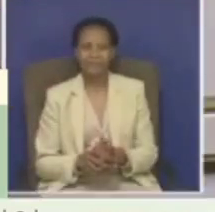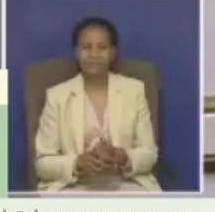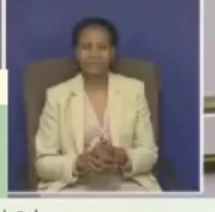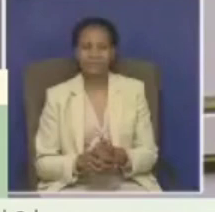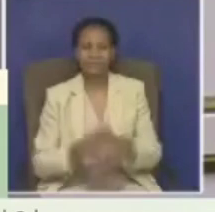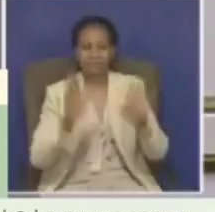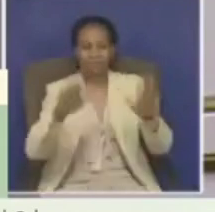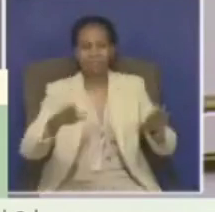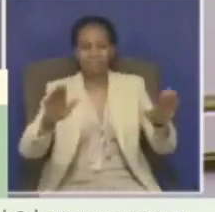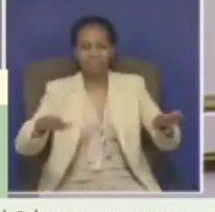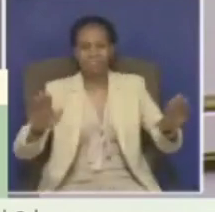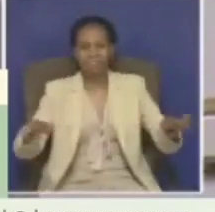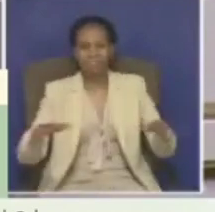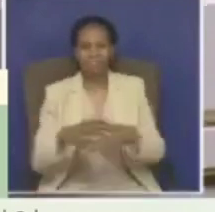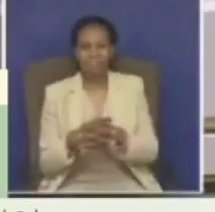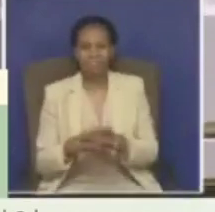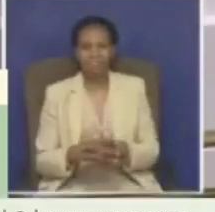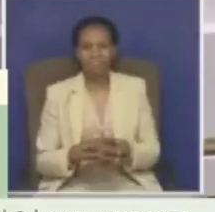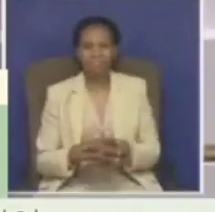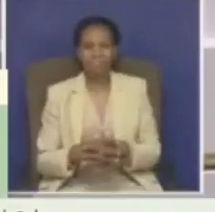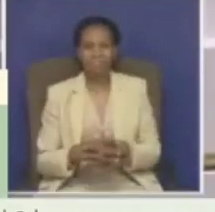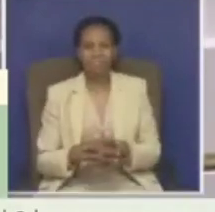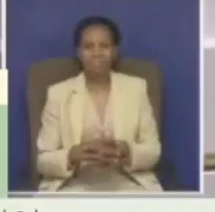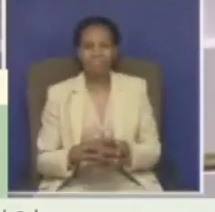order, honorable members.